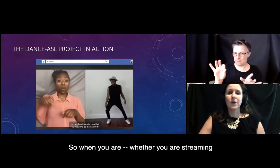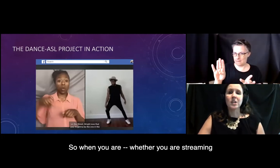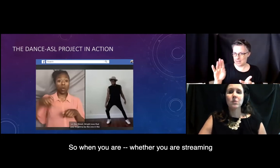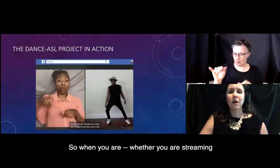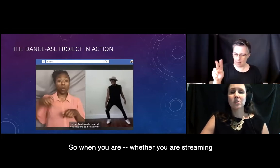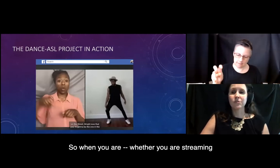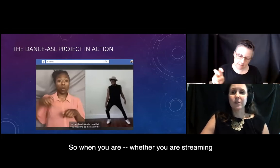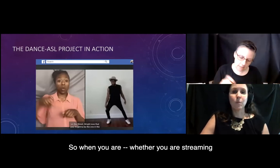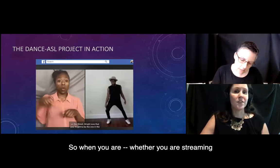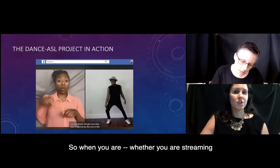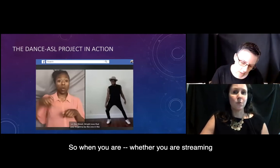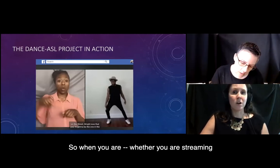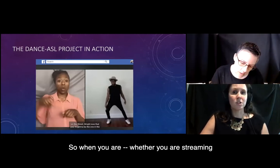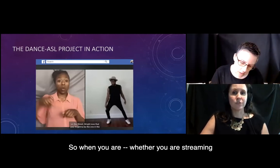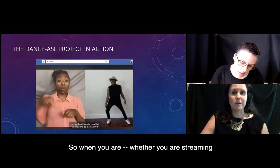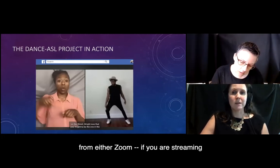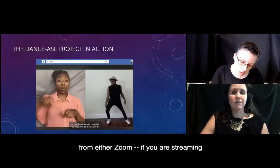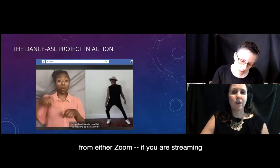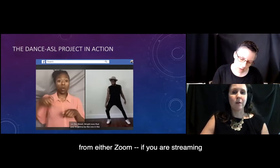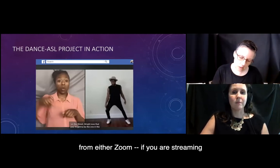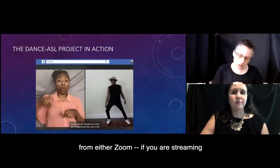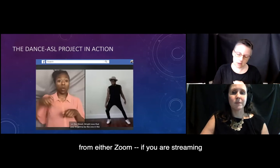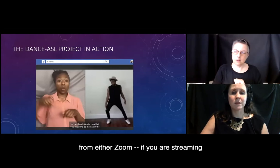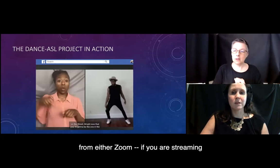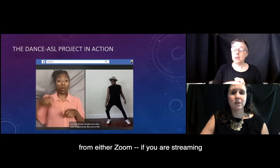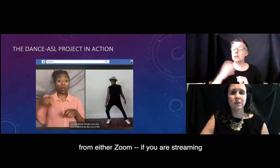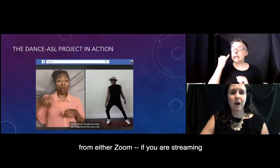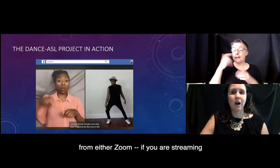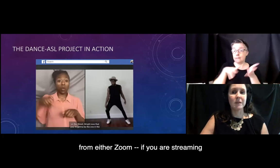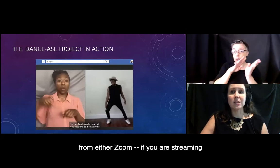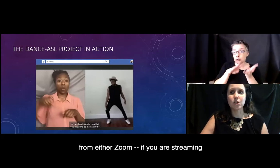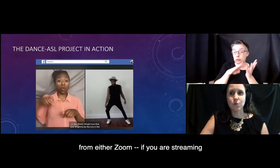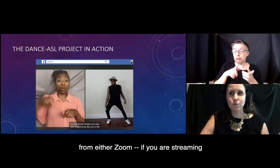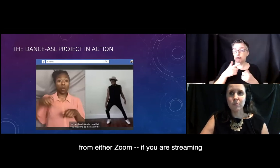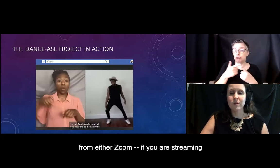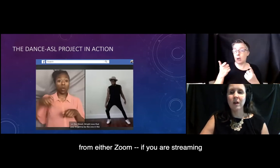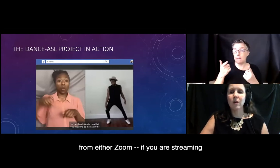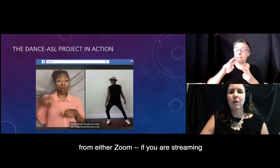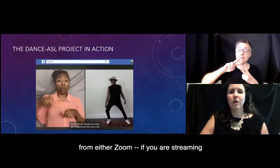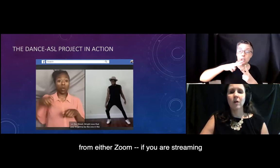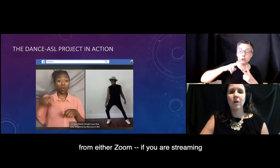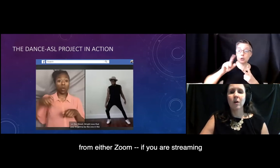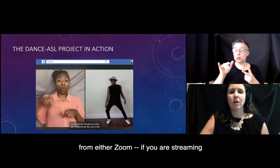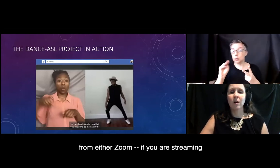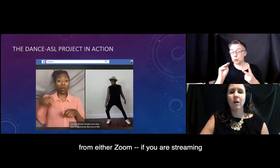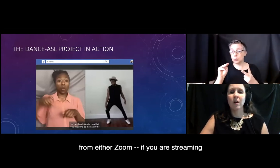So when you are whether you are streaming from either Zoom,